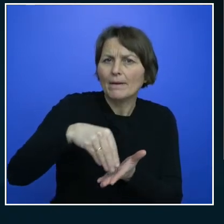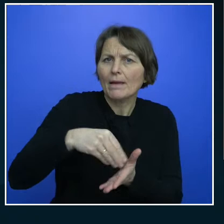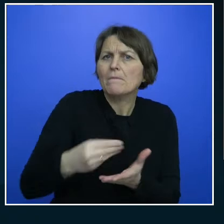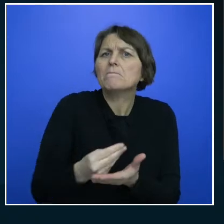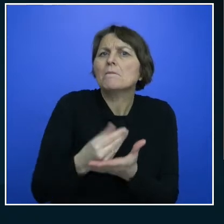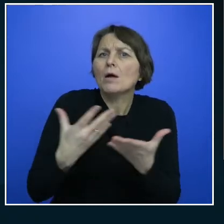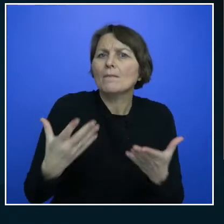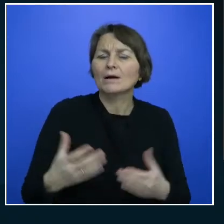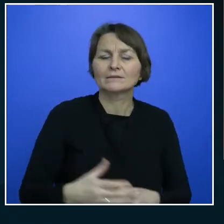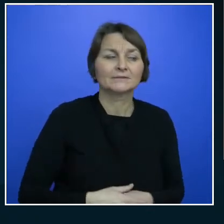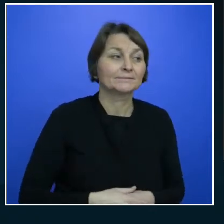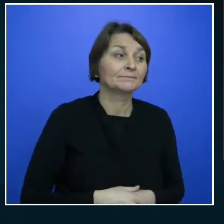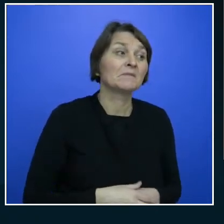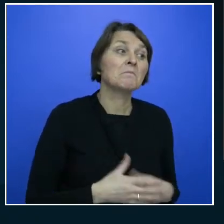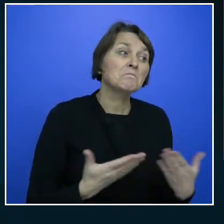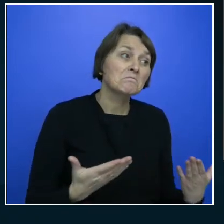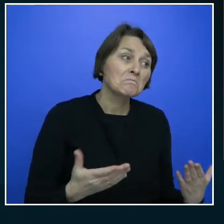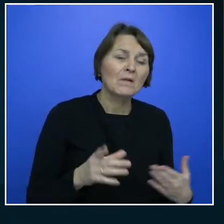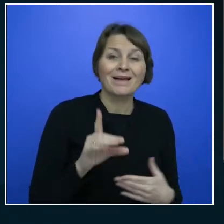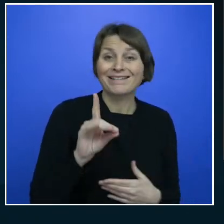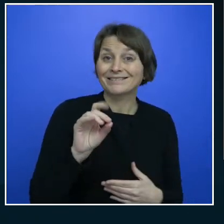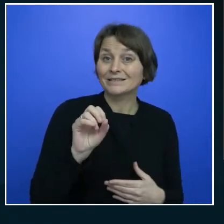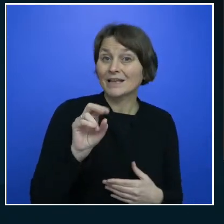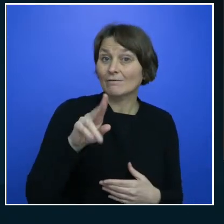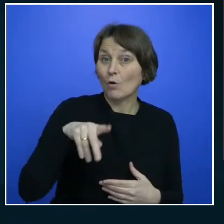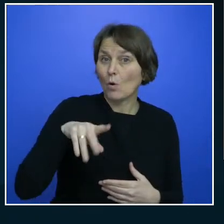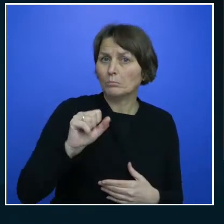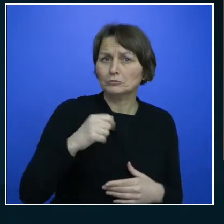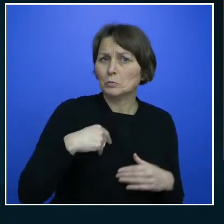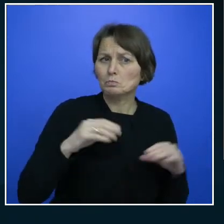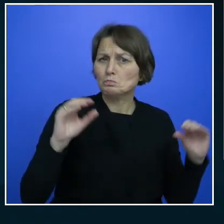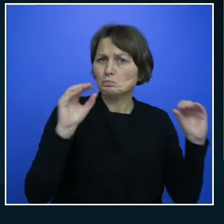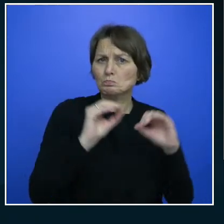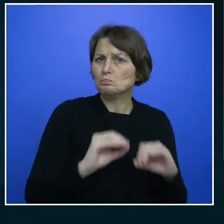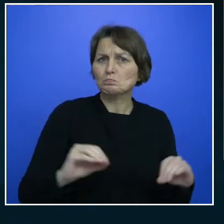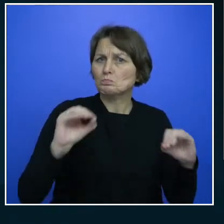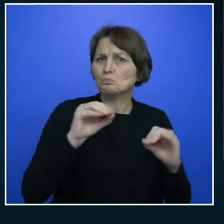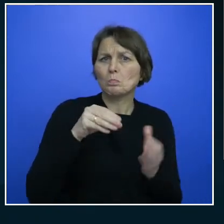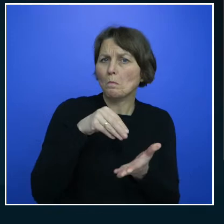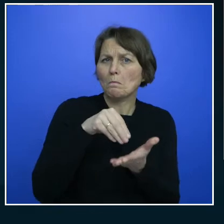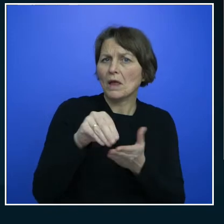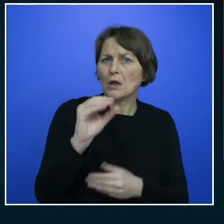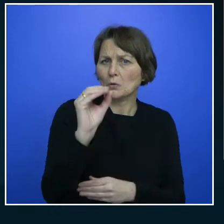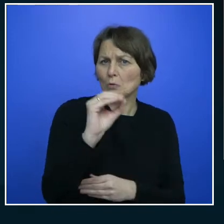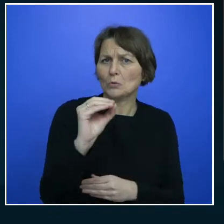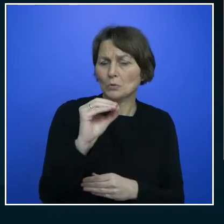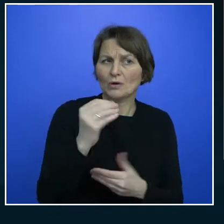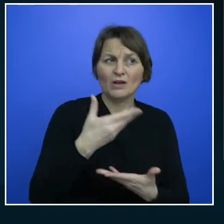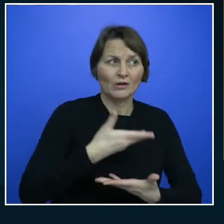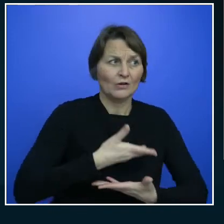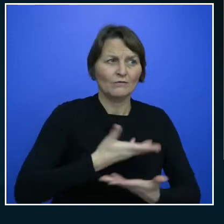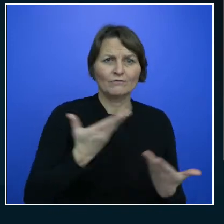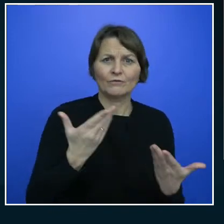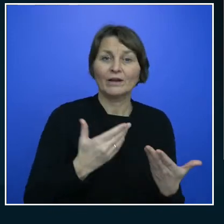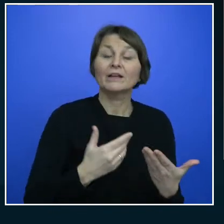For DevOps, I don't pay because it's free for 5